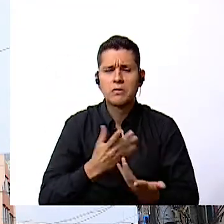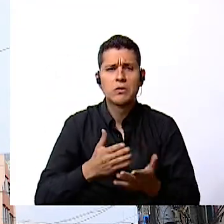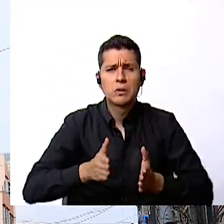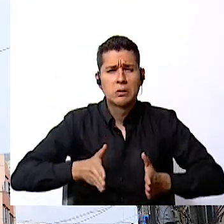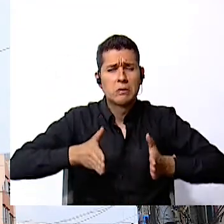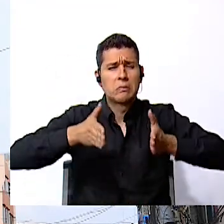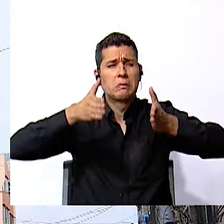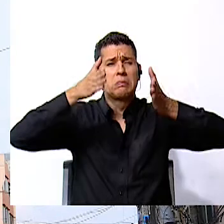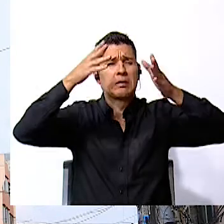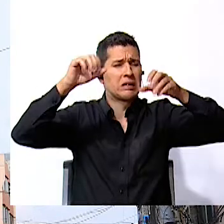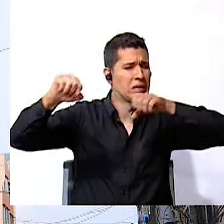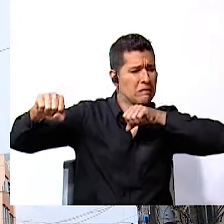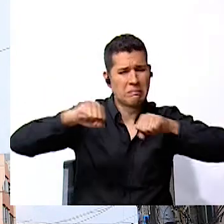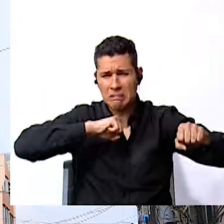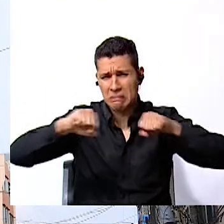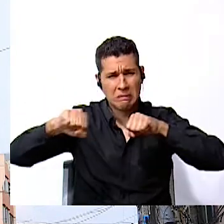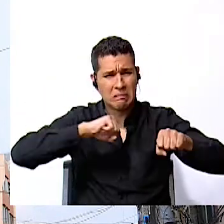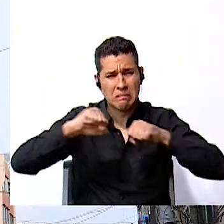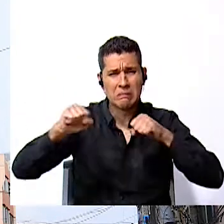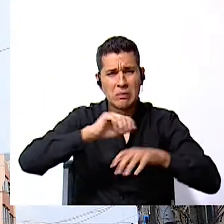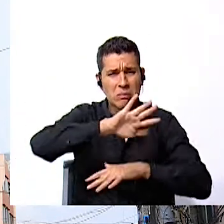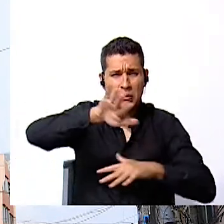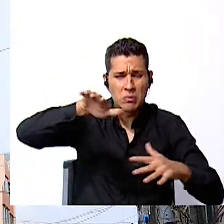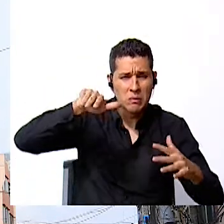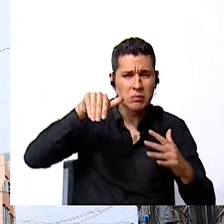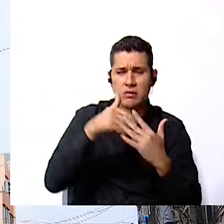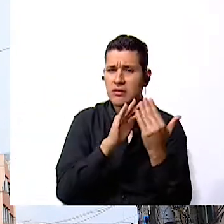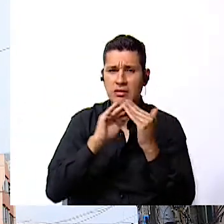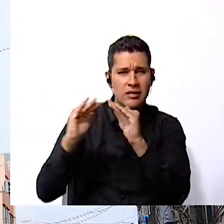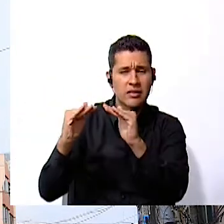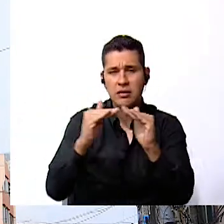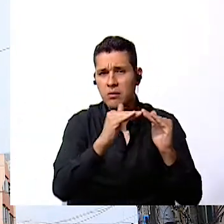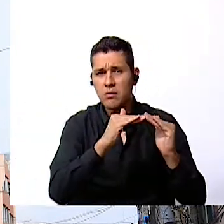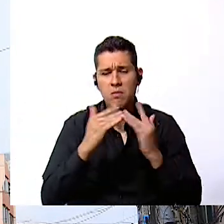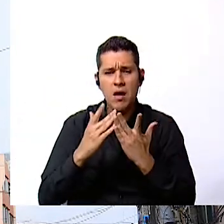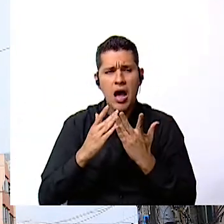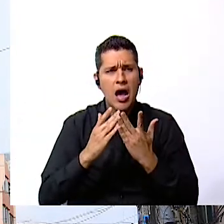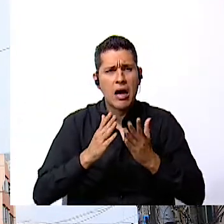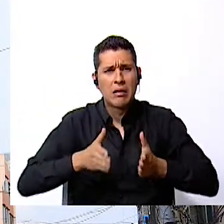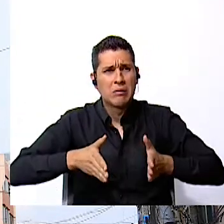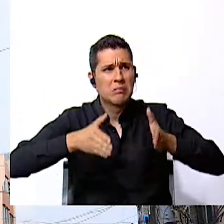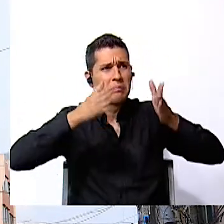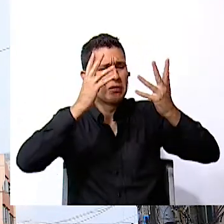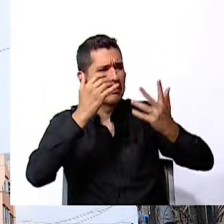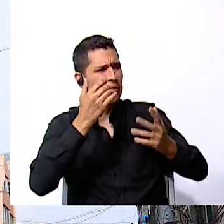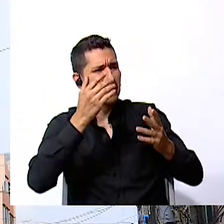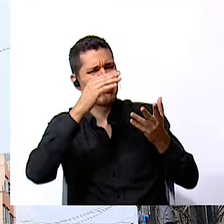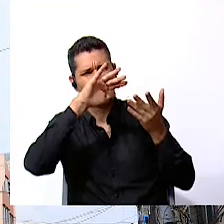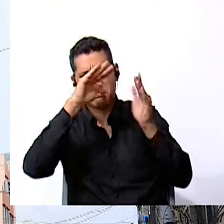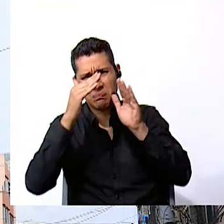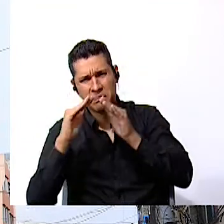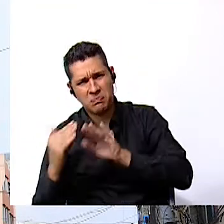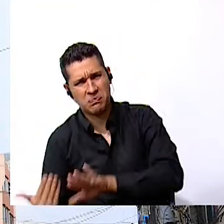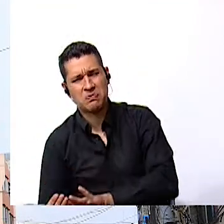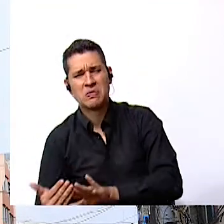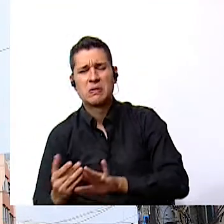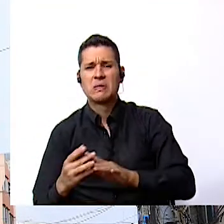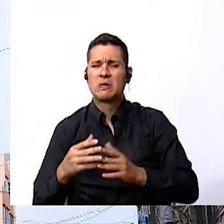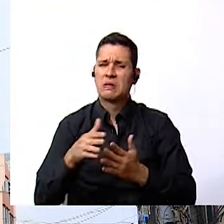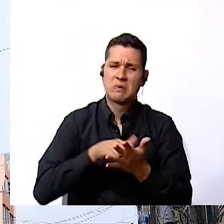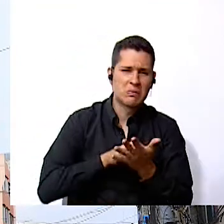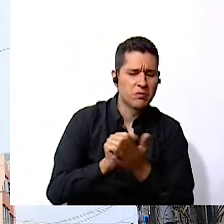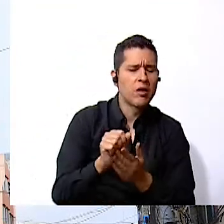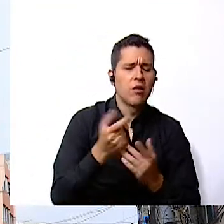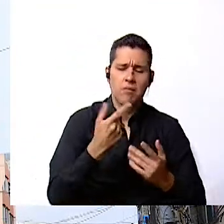big earthquake all around the city. Some buildings are destroyed, but don't